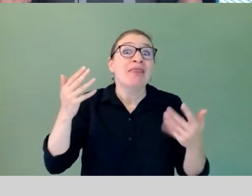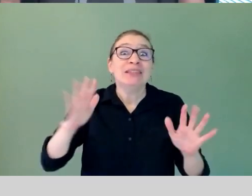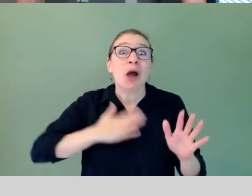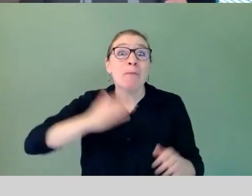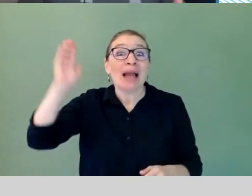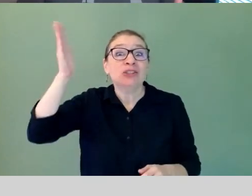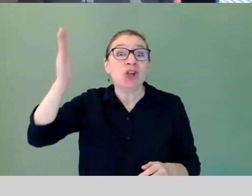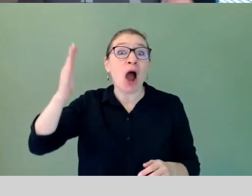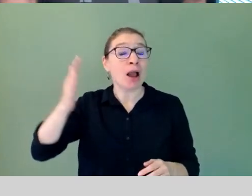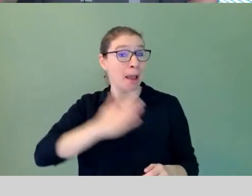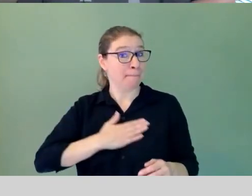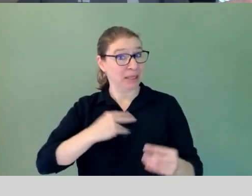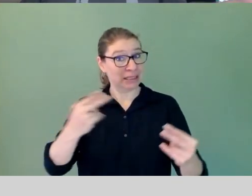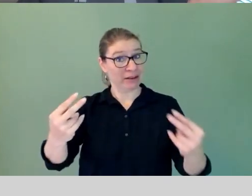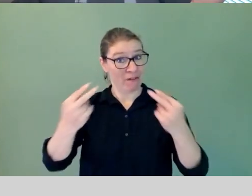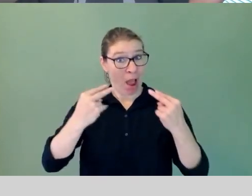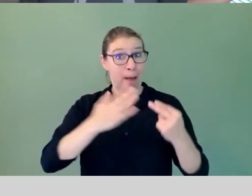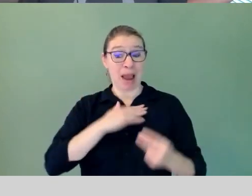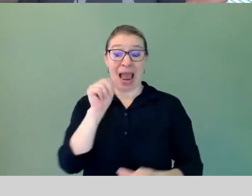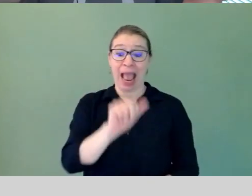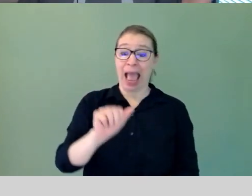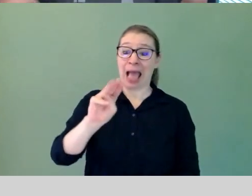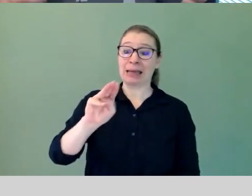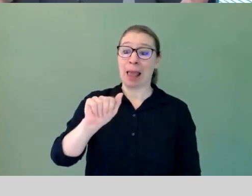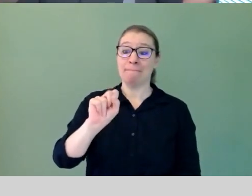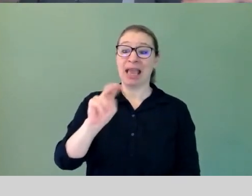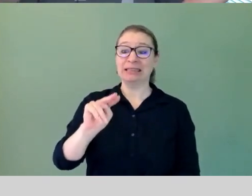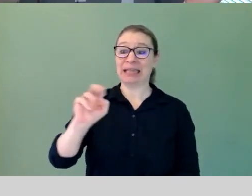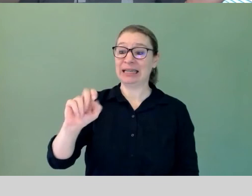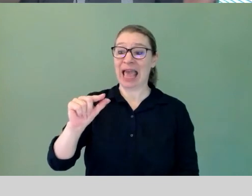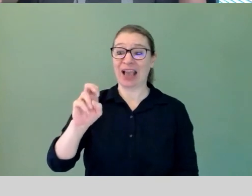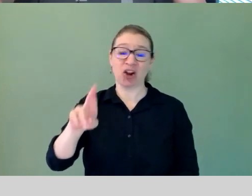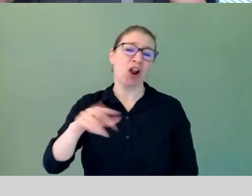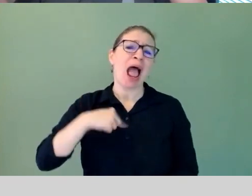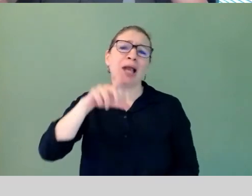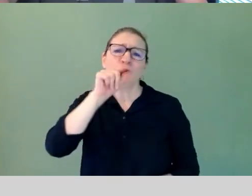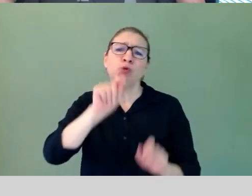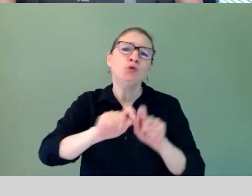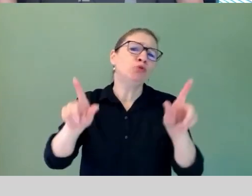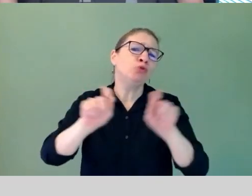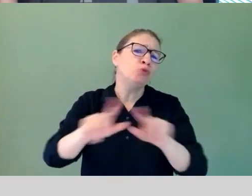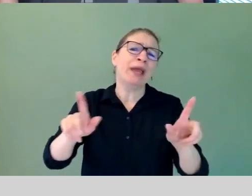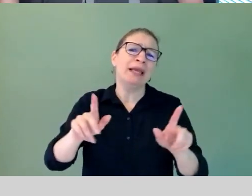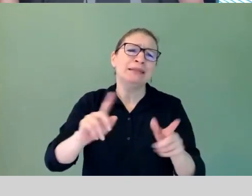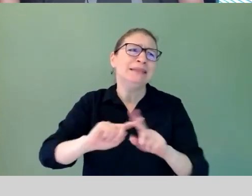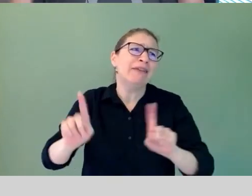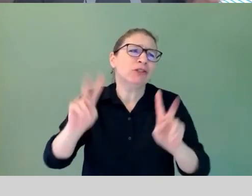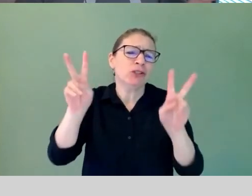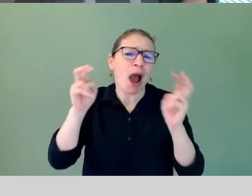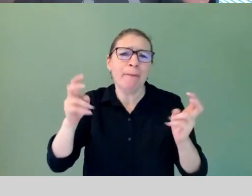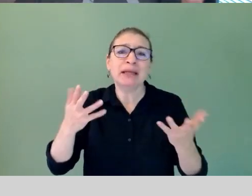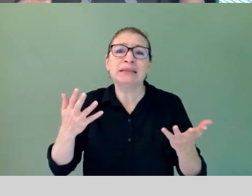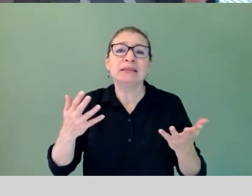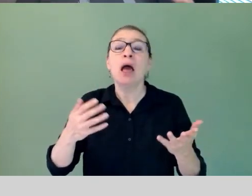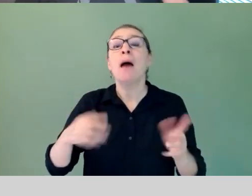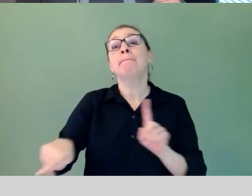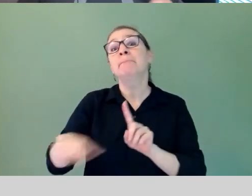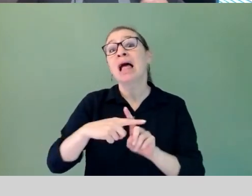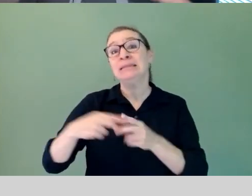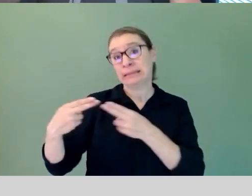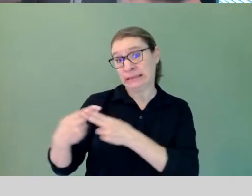on Twitter at Mason Egger. I tweet about random things and talk about cool stuff. And you can also find these slides on my website